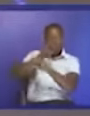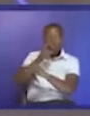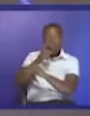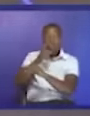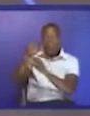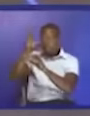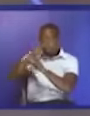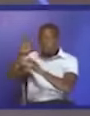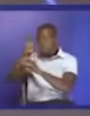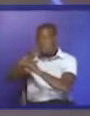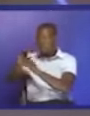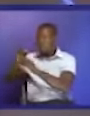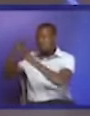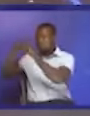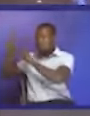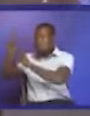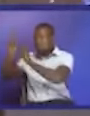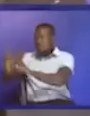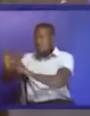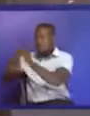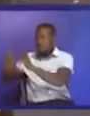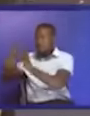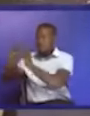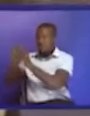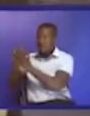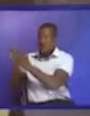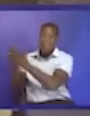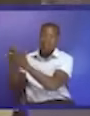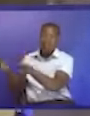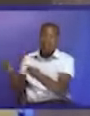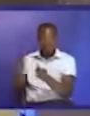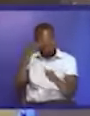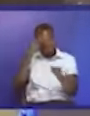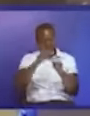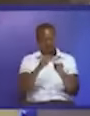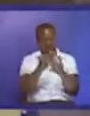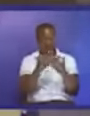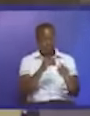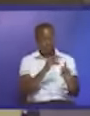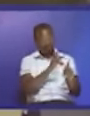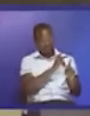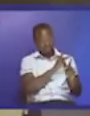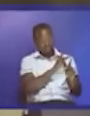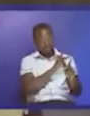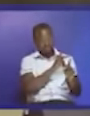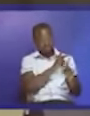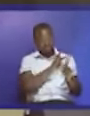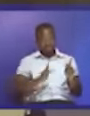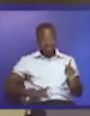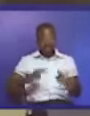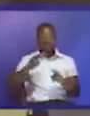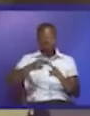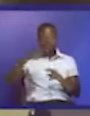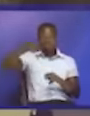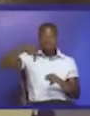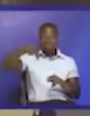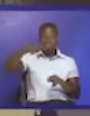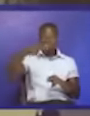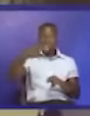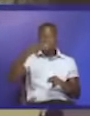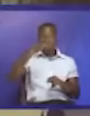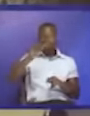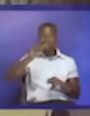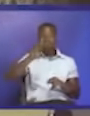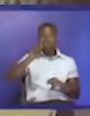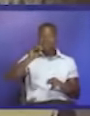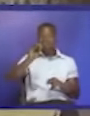up having a dream that disturbed him, he consulted the necromancers, the soothsayers, and said, listen, I understand